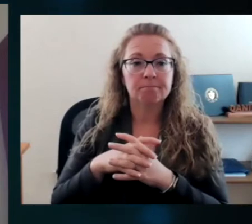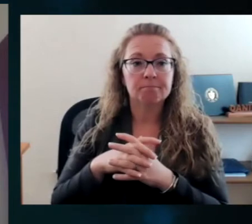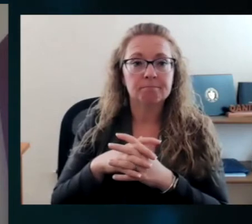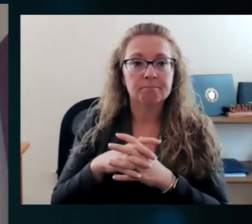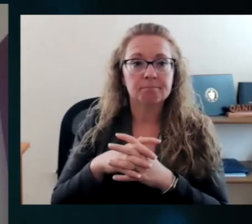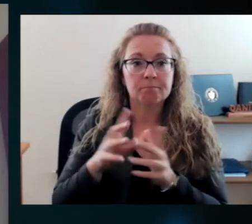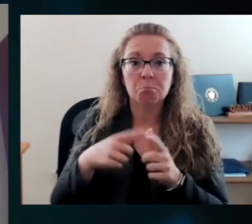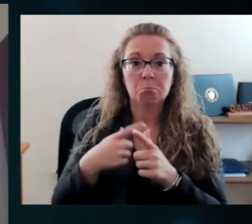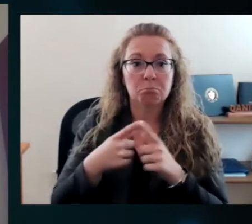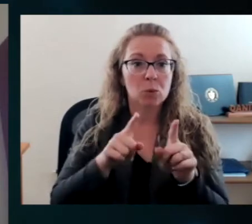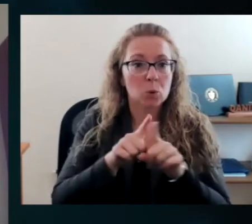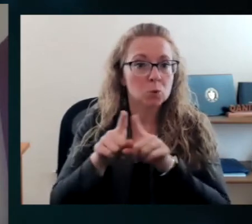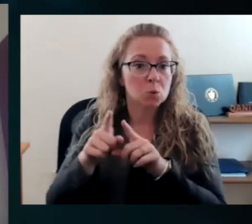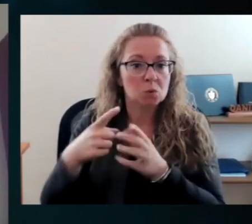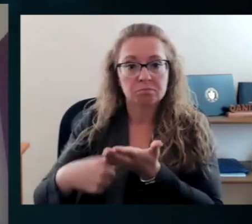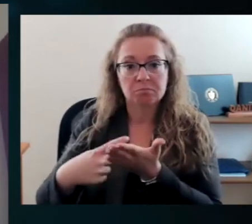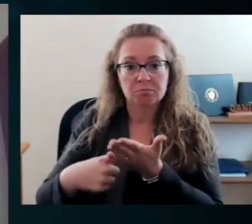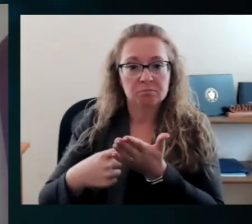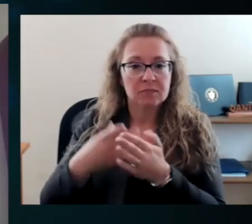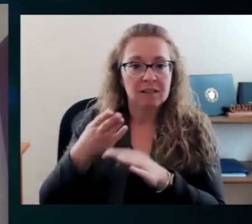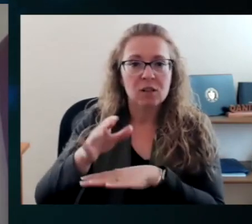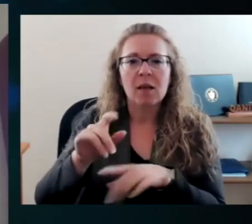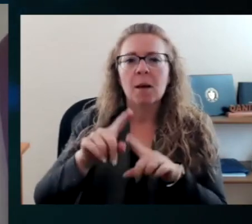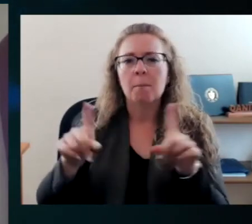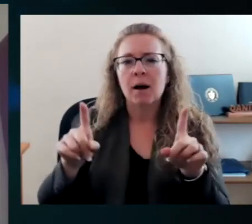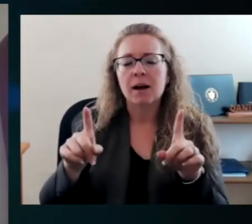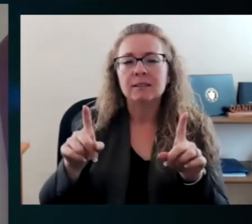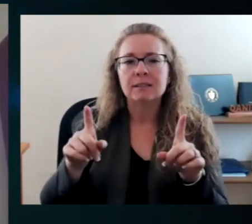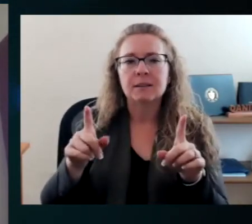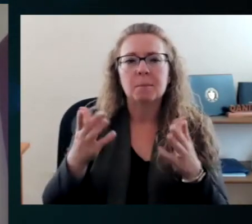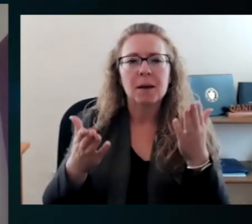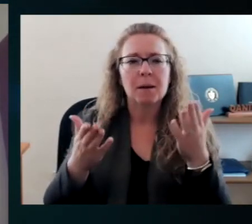well. But maybe in light of actually everything that's being brought up,